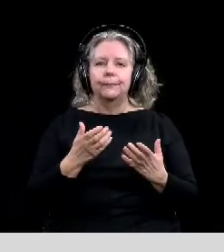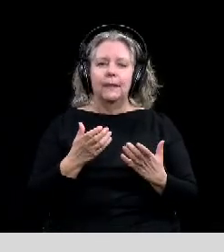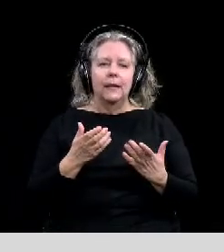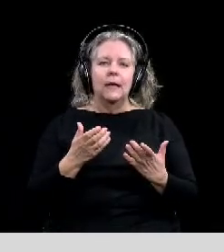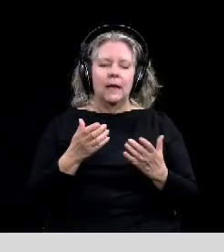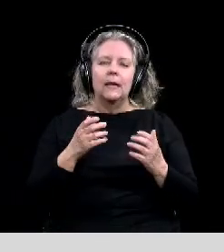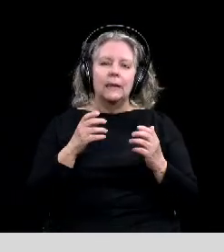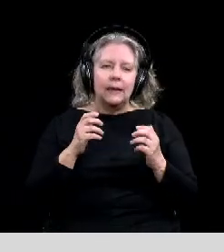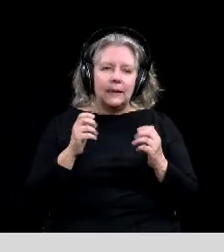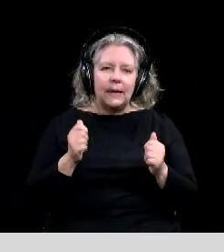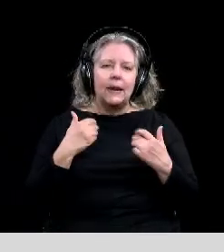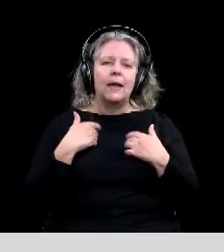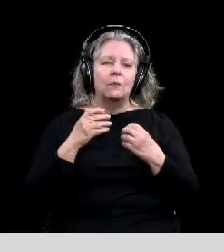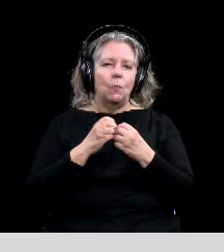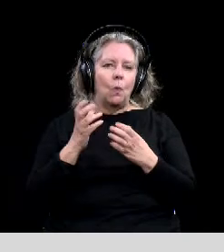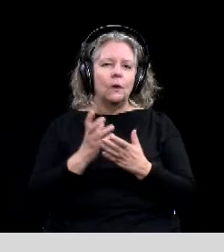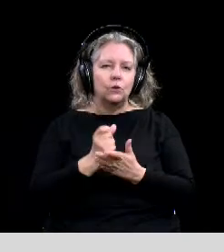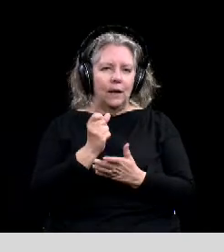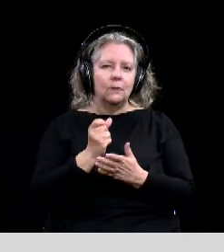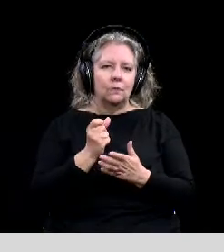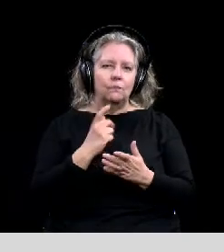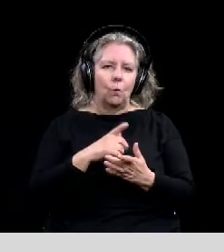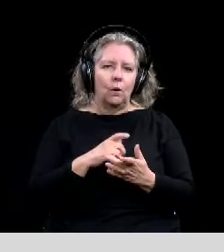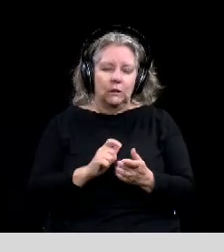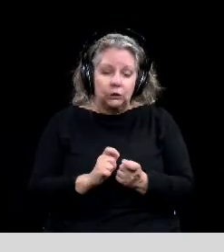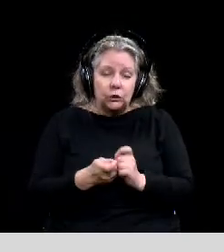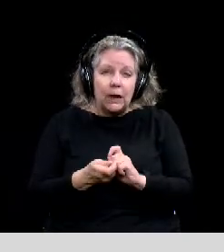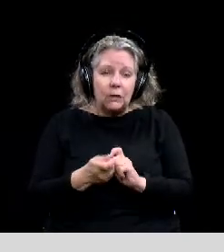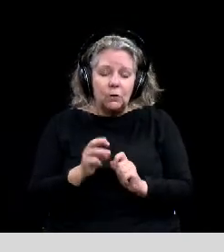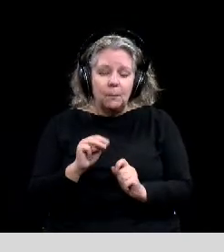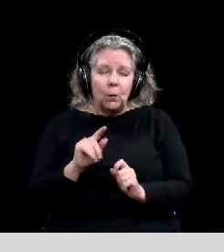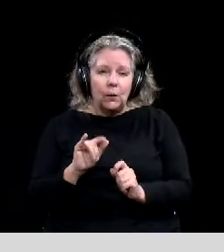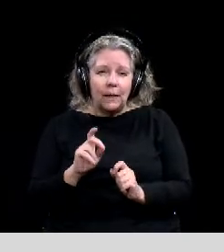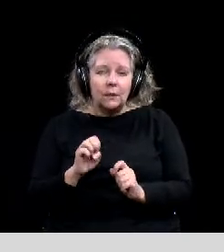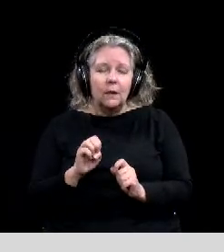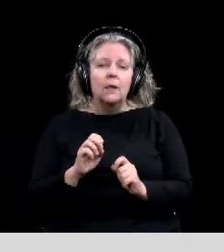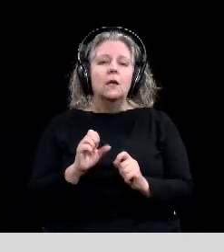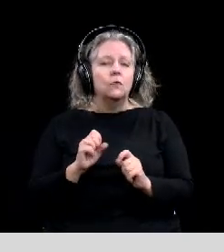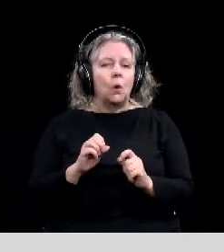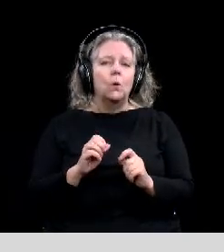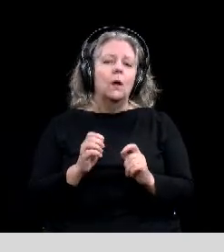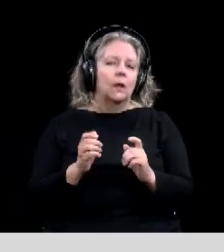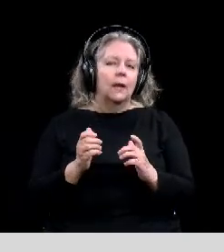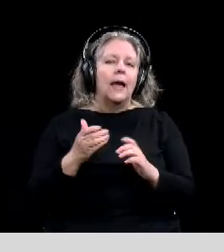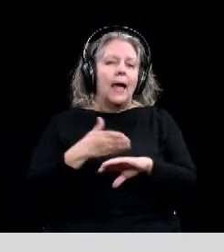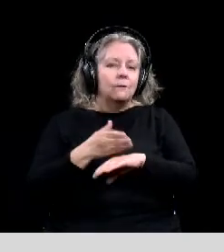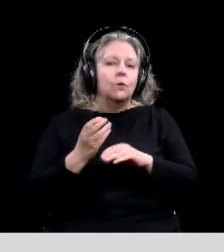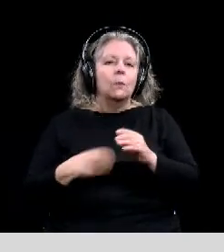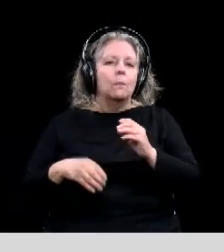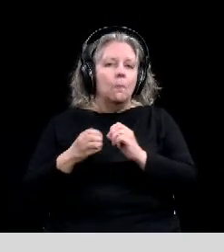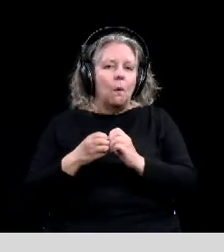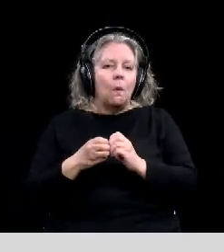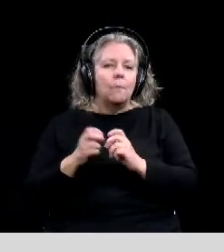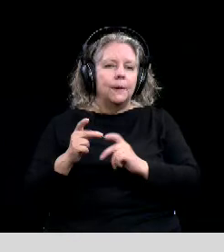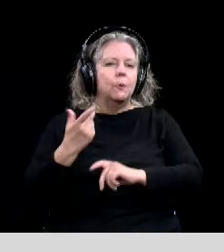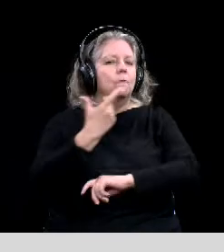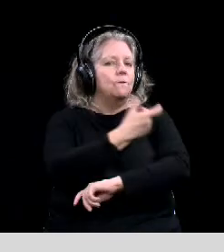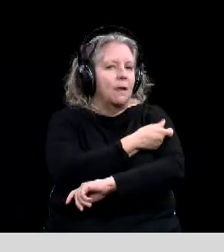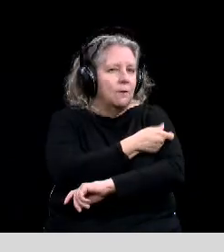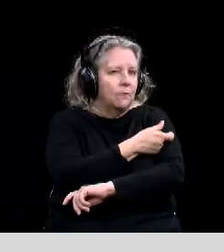fewer mutations emerge. But I wanted to address why it just seems like all of a sudden we're starting to see